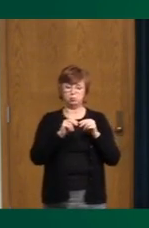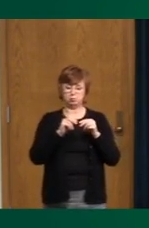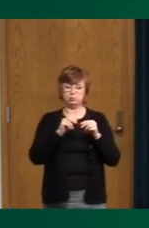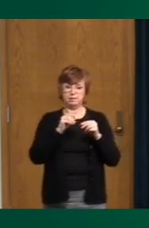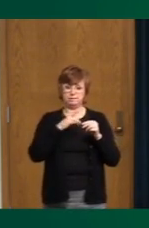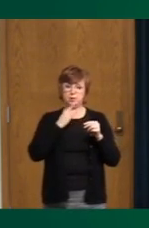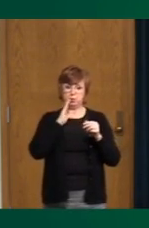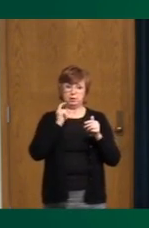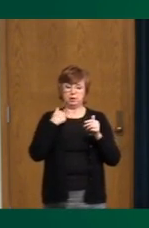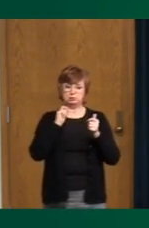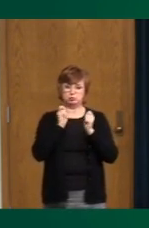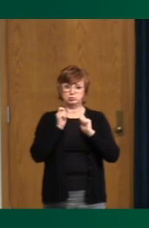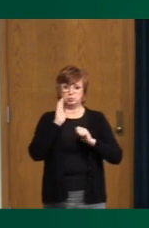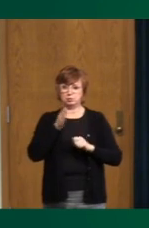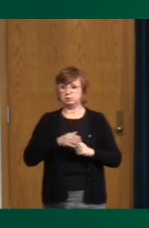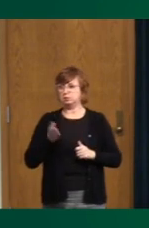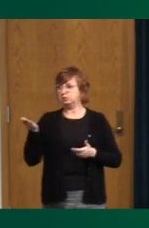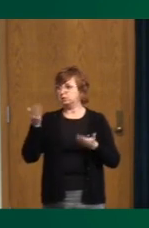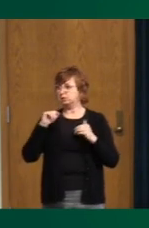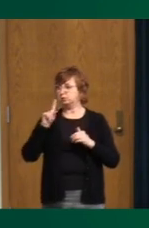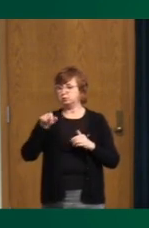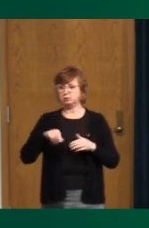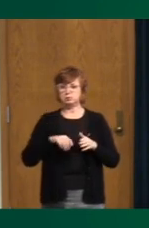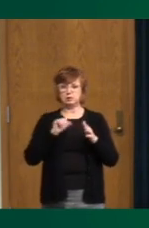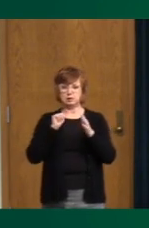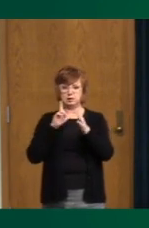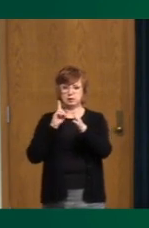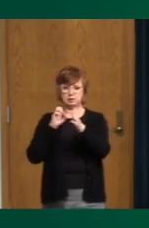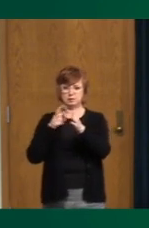sectors. We'll take our next question from the room. Adam?